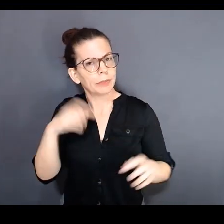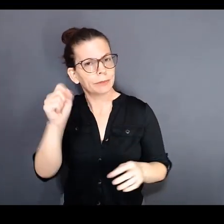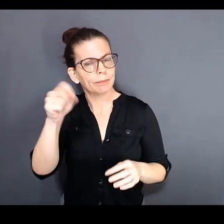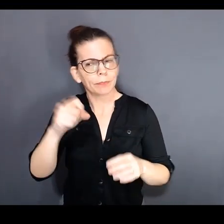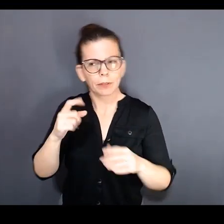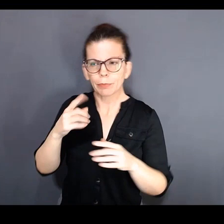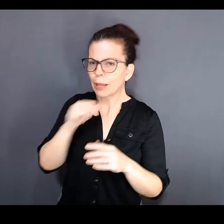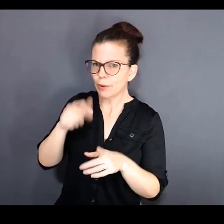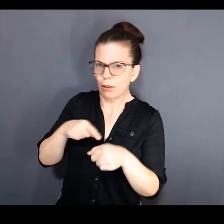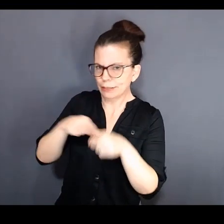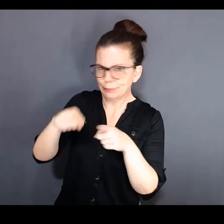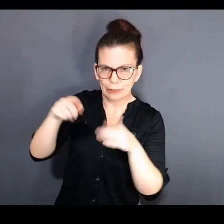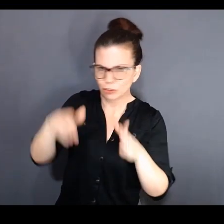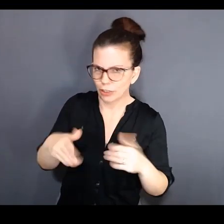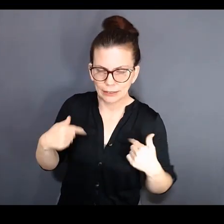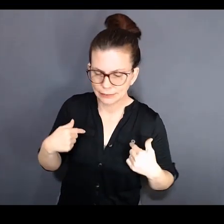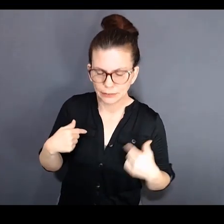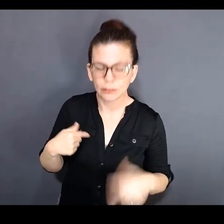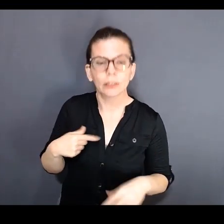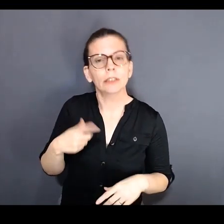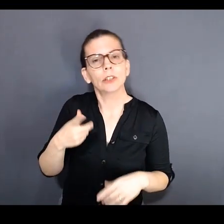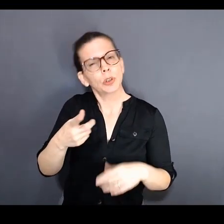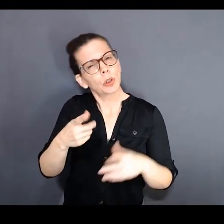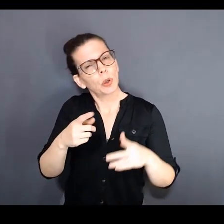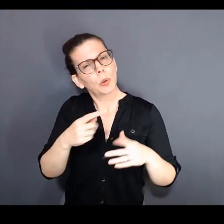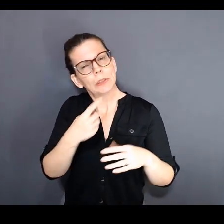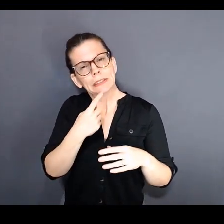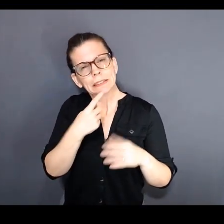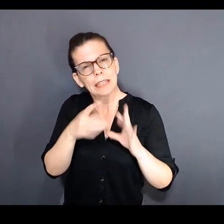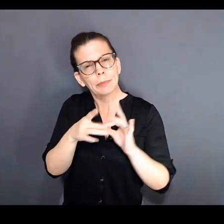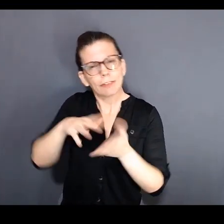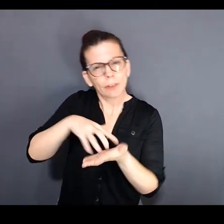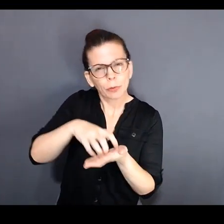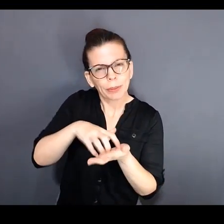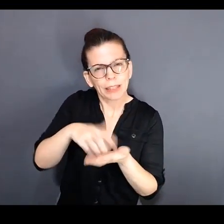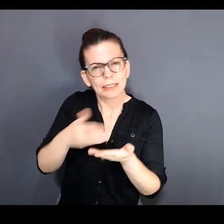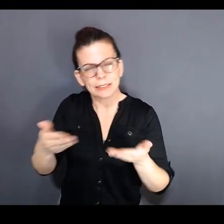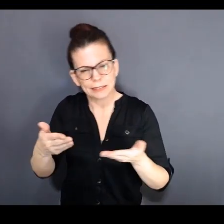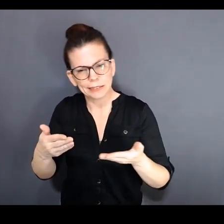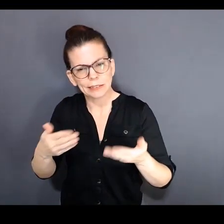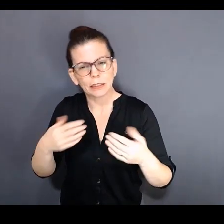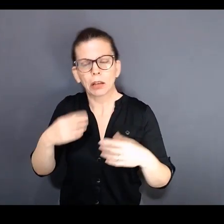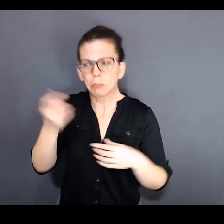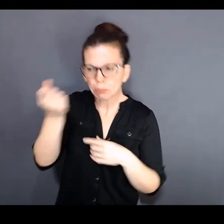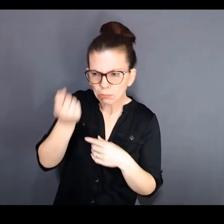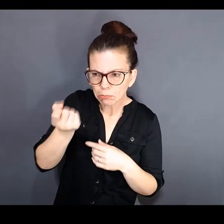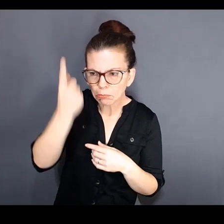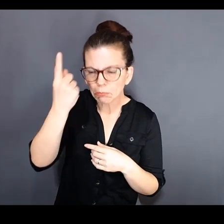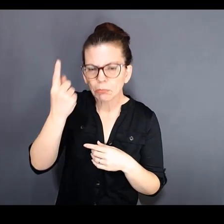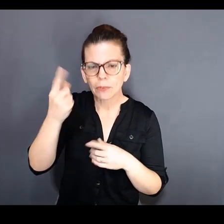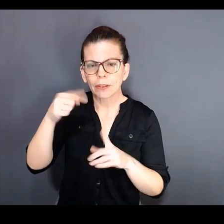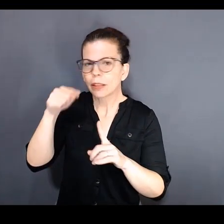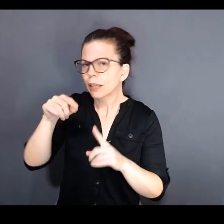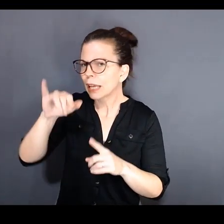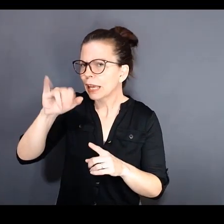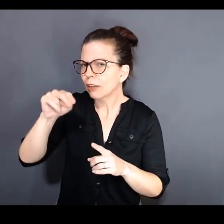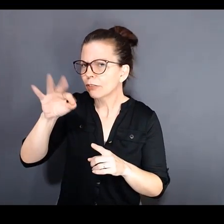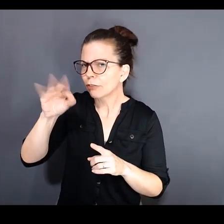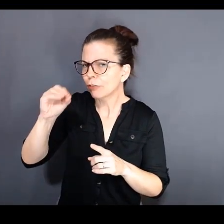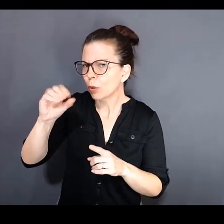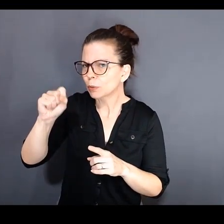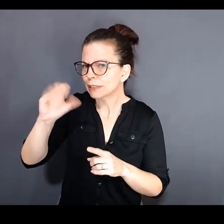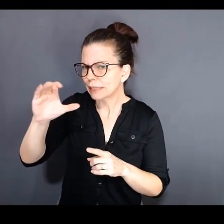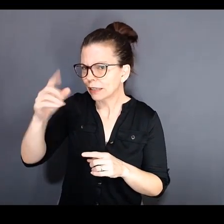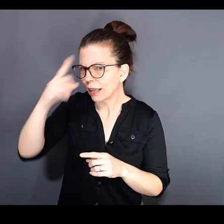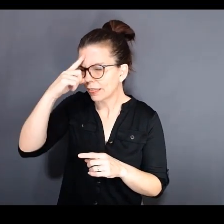important for me, but I'm not specialized on that. So when you were starting to speak about vulnerabilities and so on, I got the idea this was for